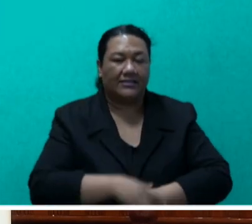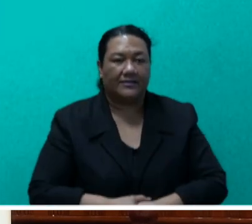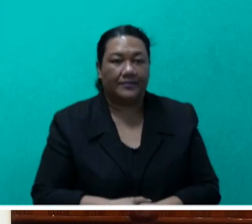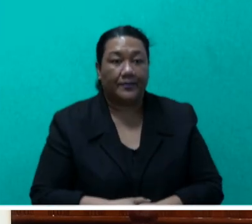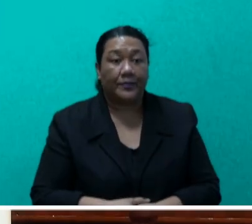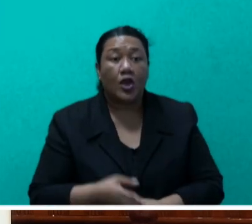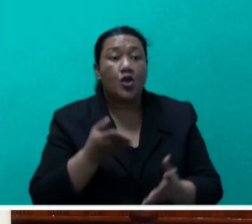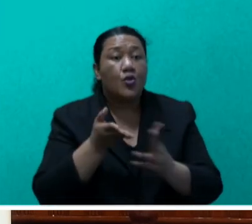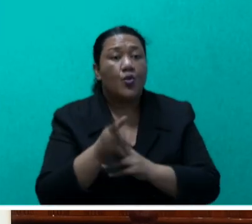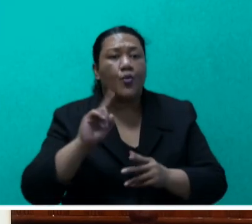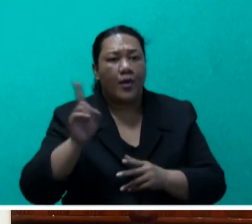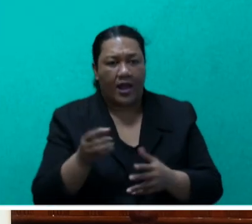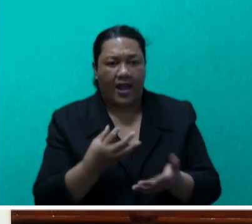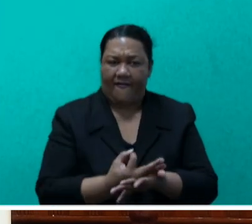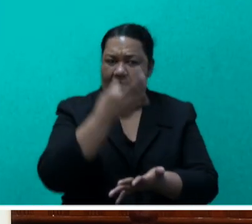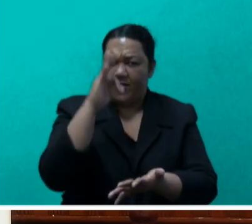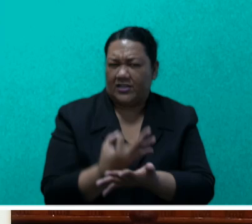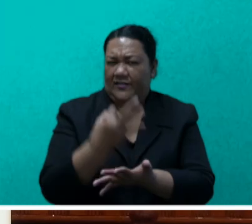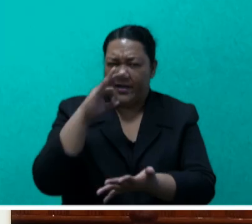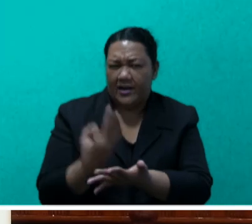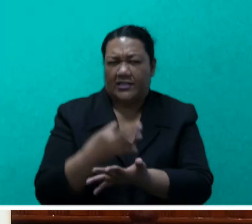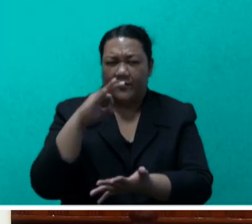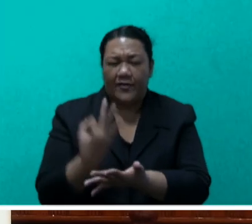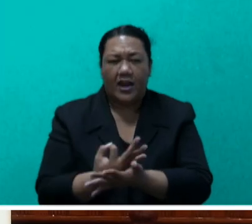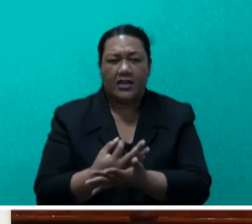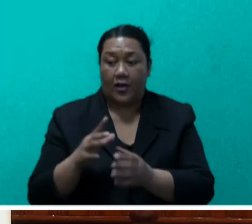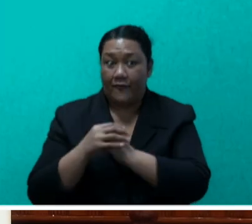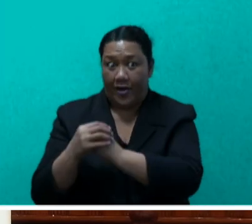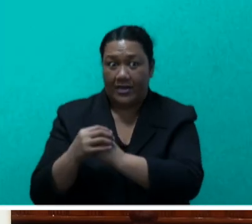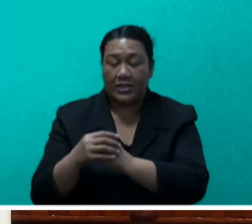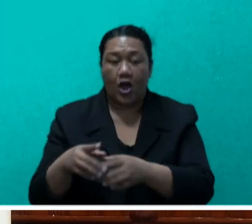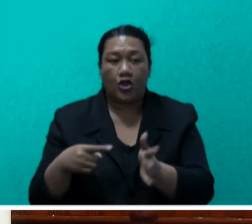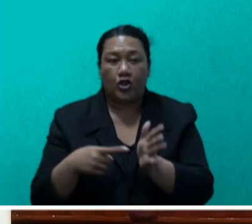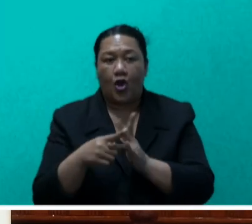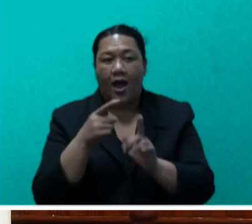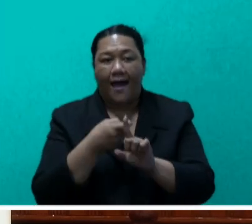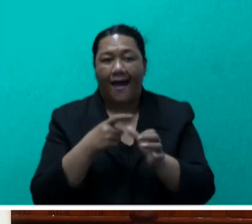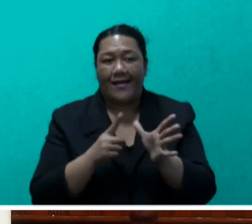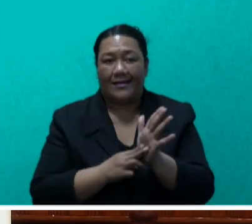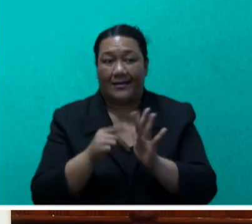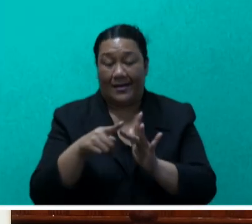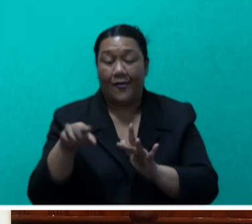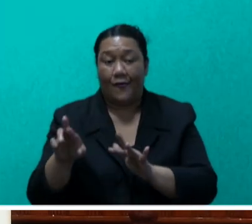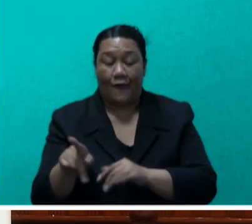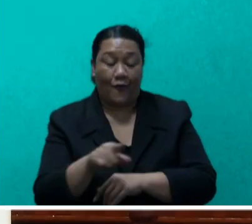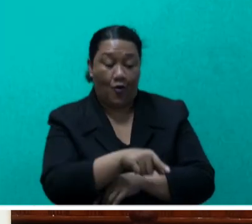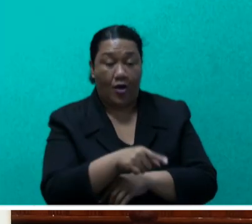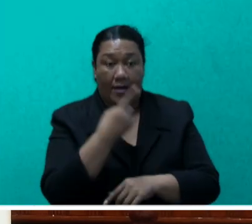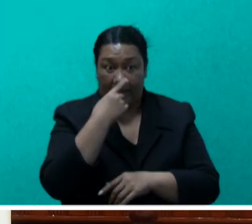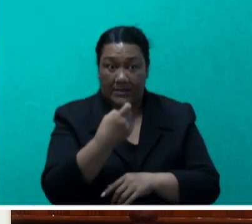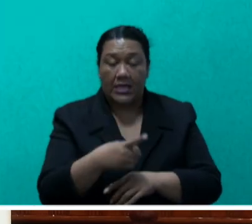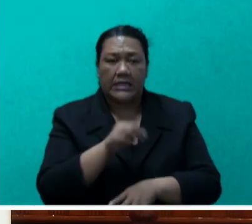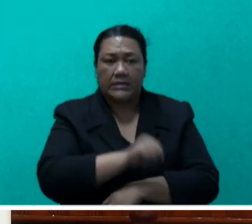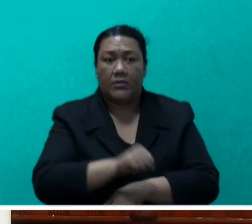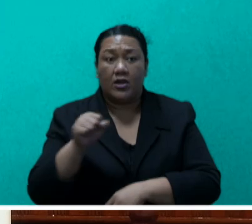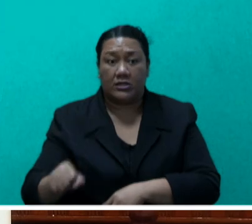fundraising efforts of the Tokani Friends of the Museum, the sponsorship,